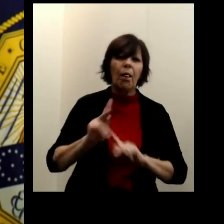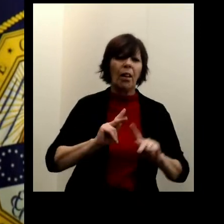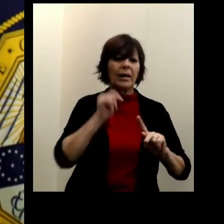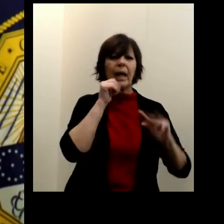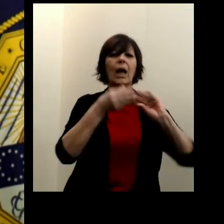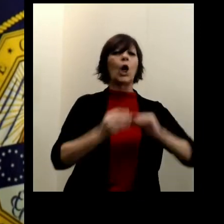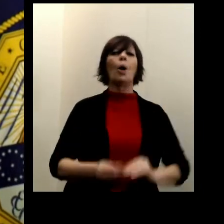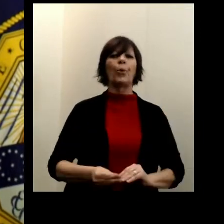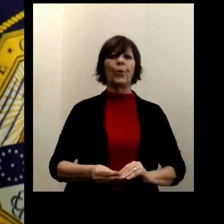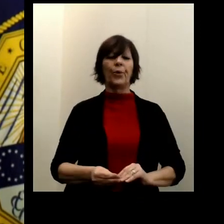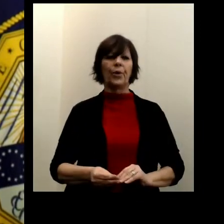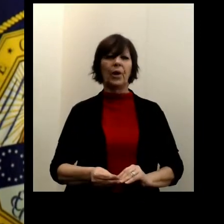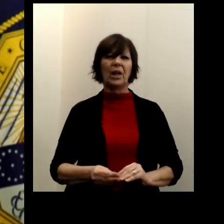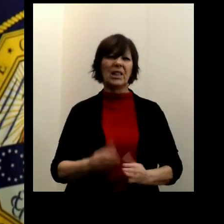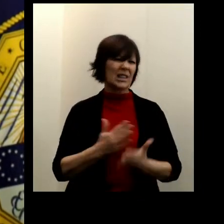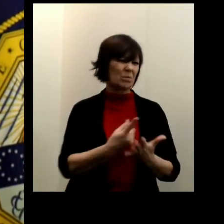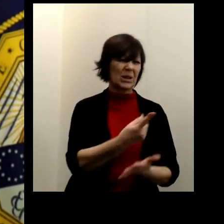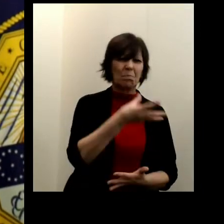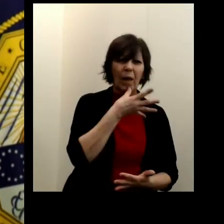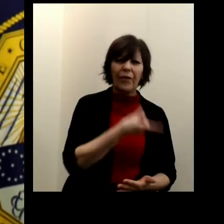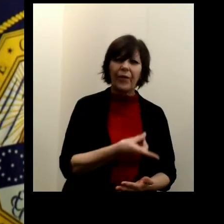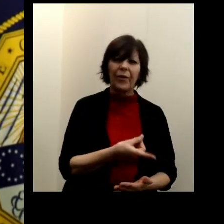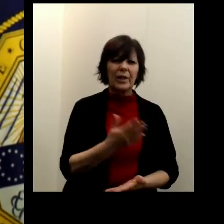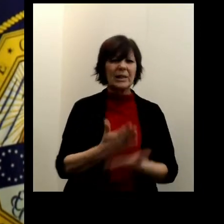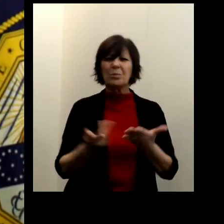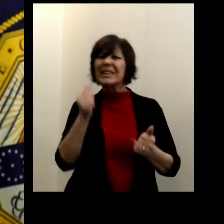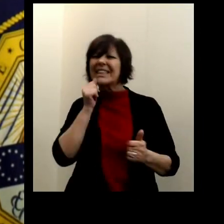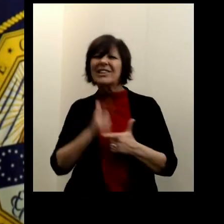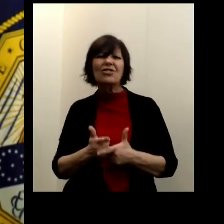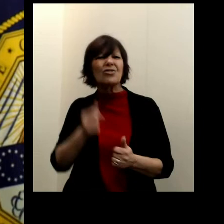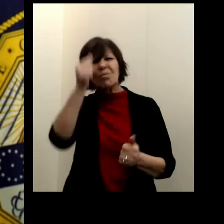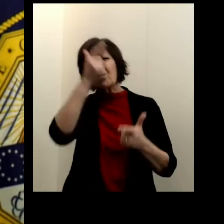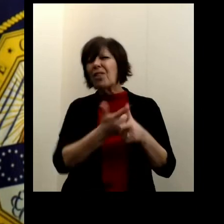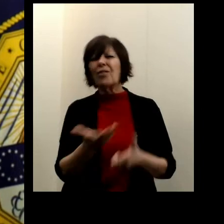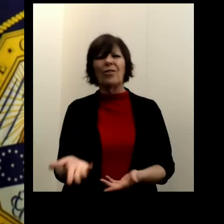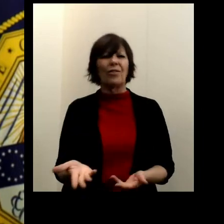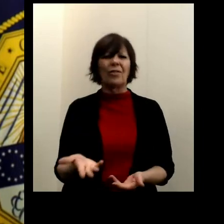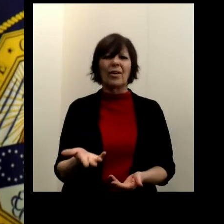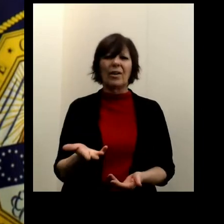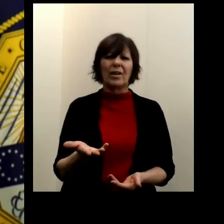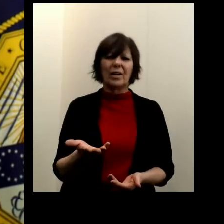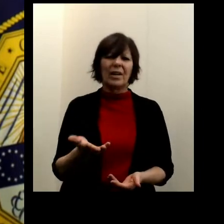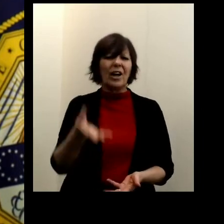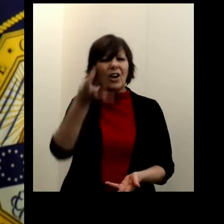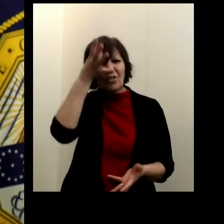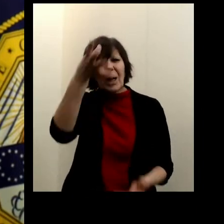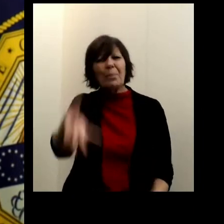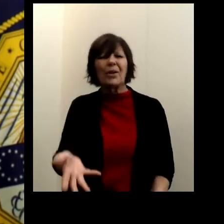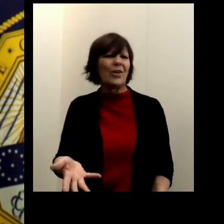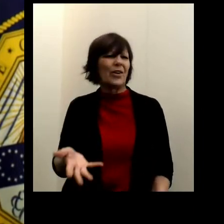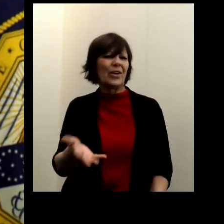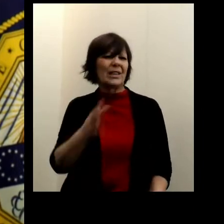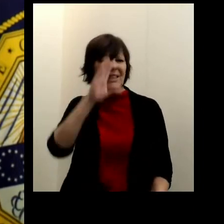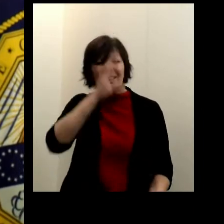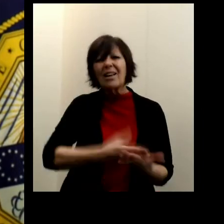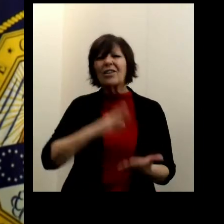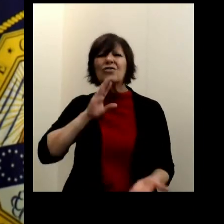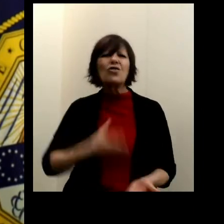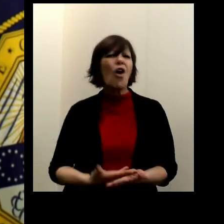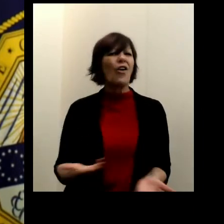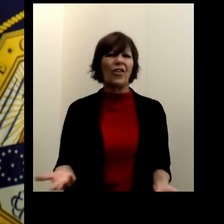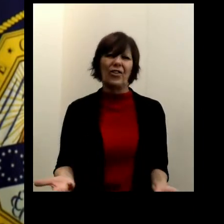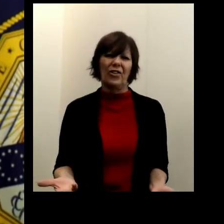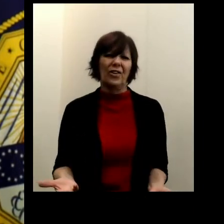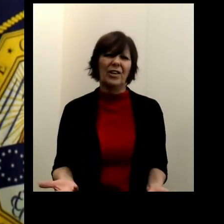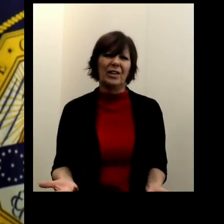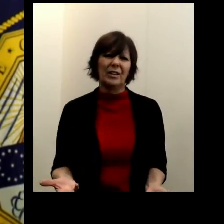page. It's someone's mother. It's someone's sister or brother. It's a grandparent. It's a son or a daughter. We've had